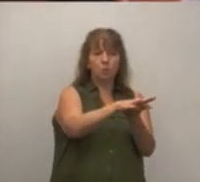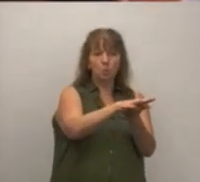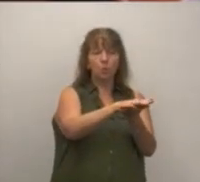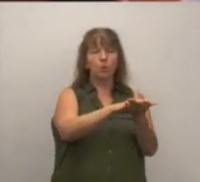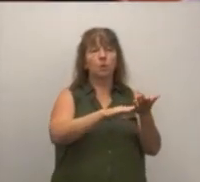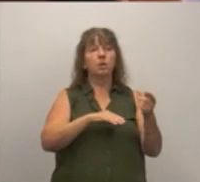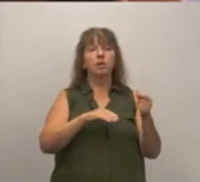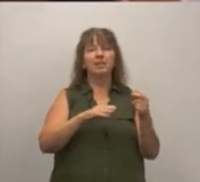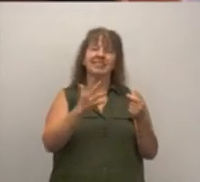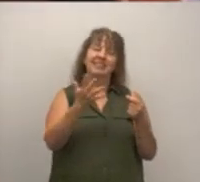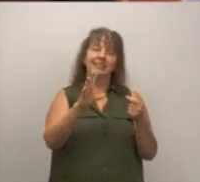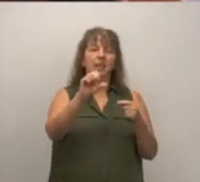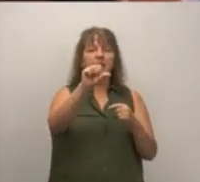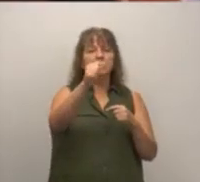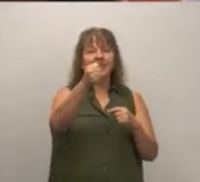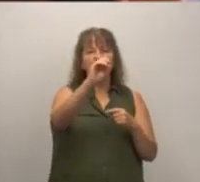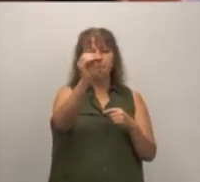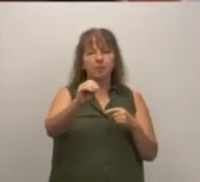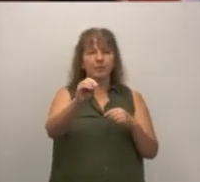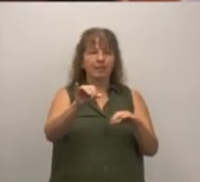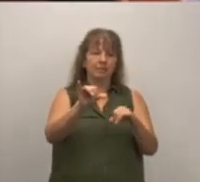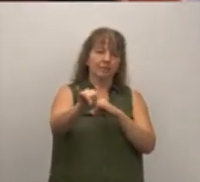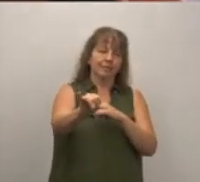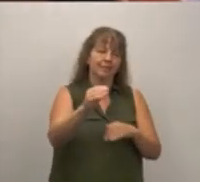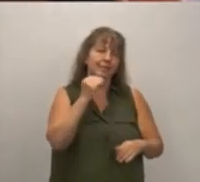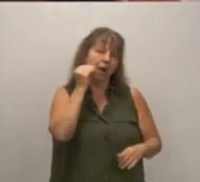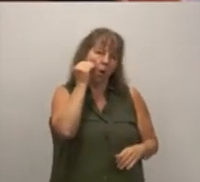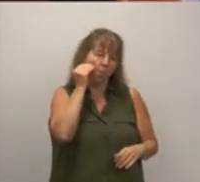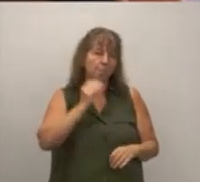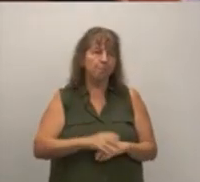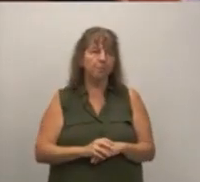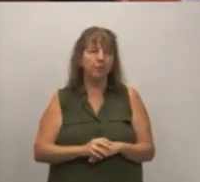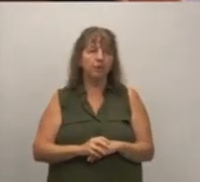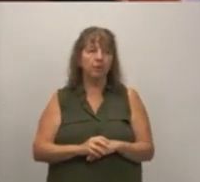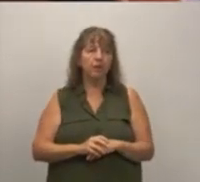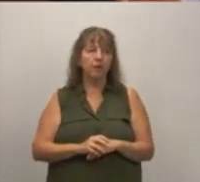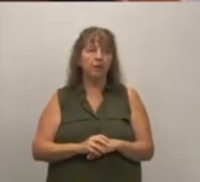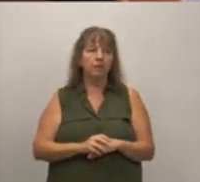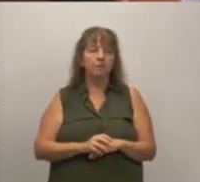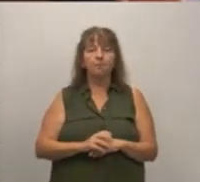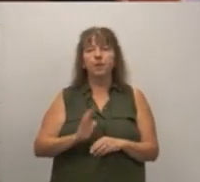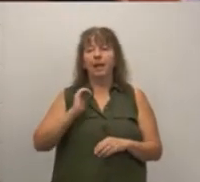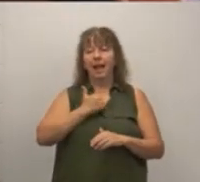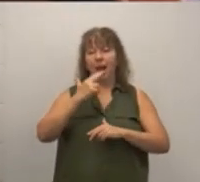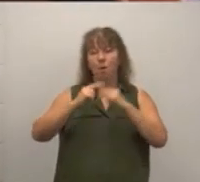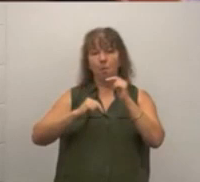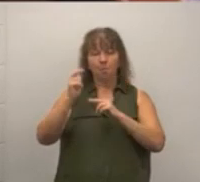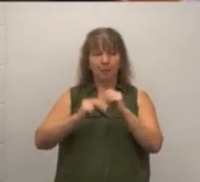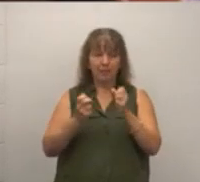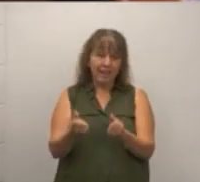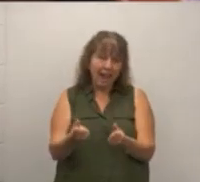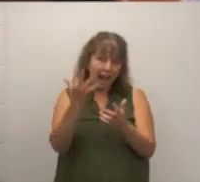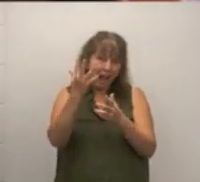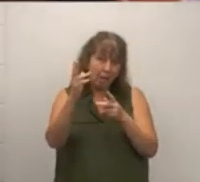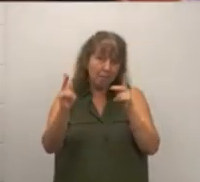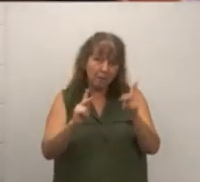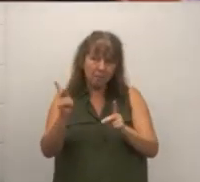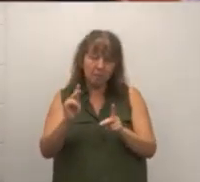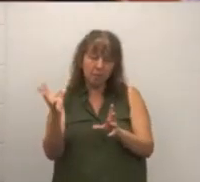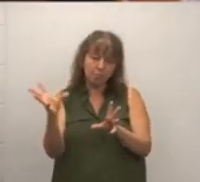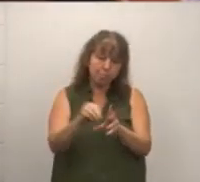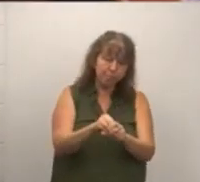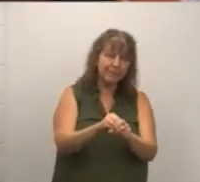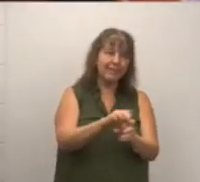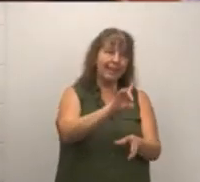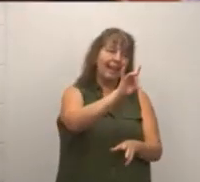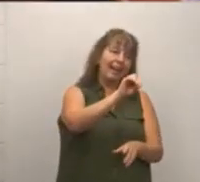closer to about 10% for the remote learning. Buildings are between 80 and 90% in person at the elementary